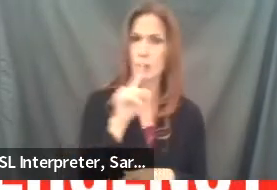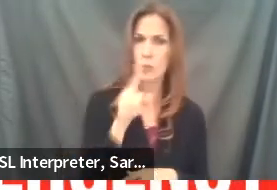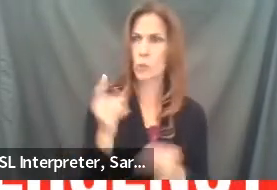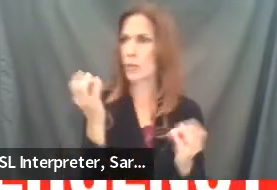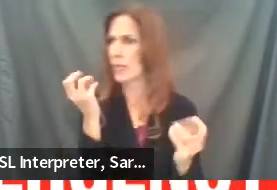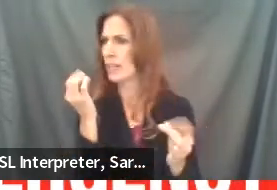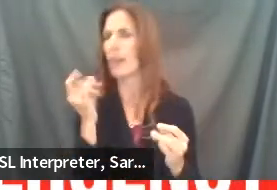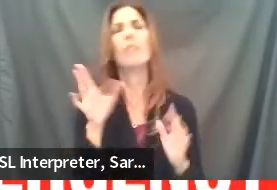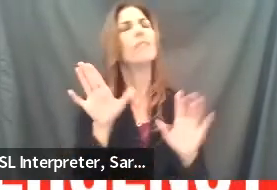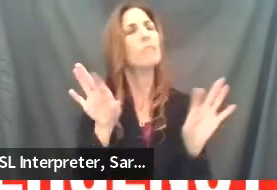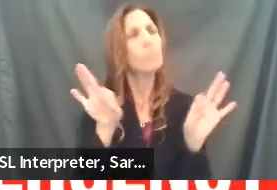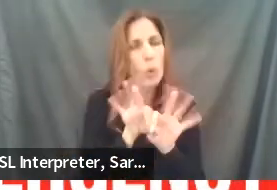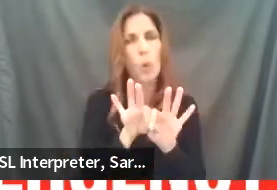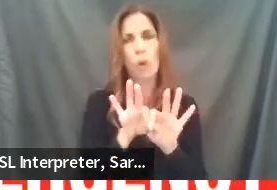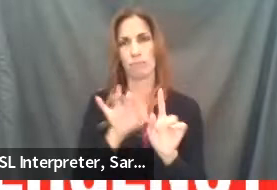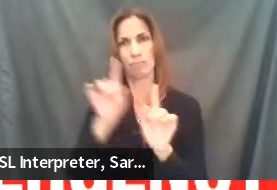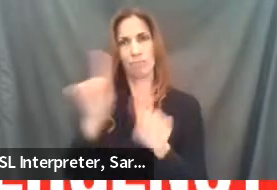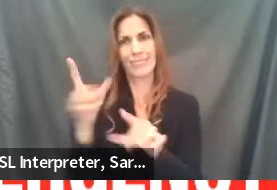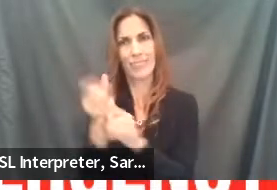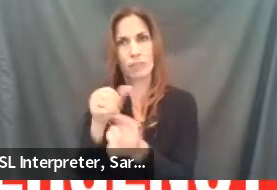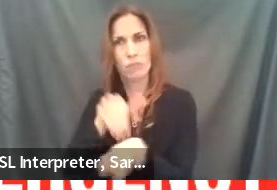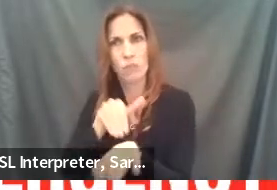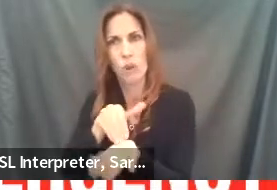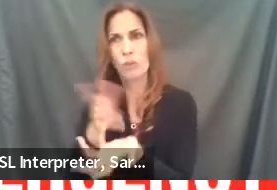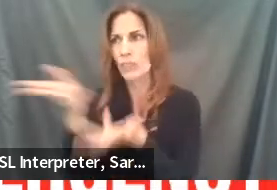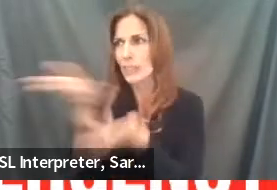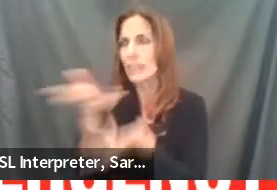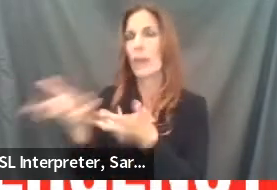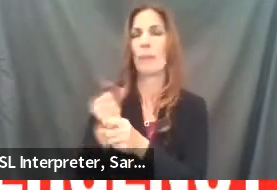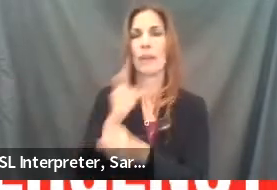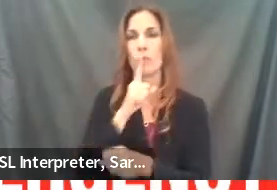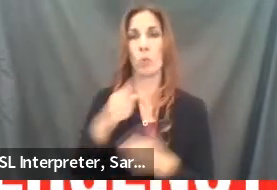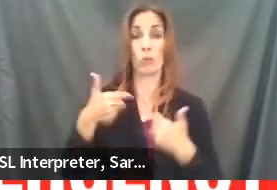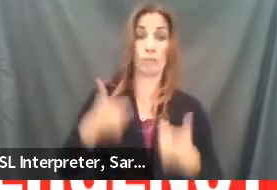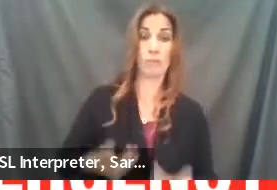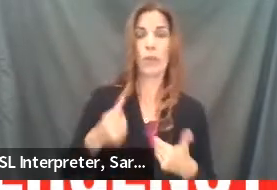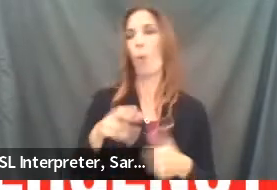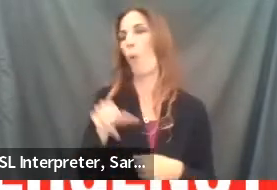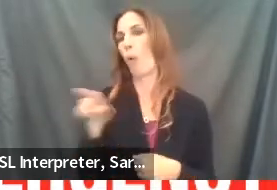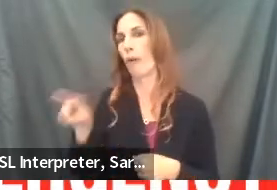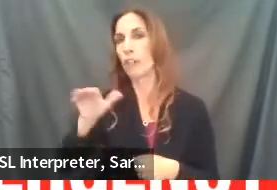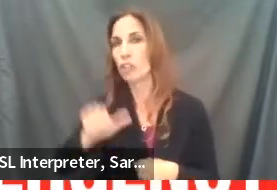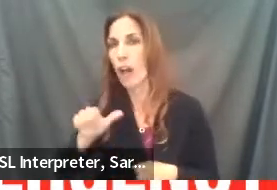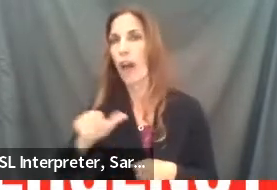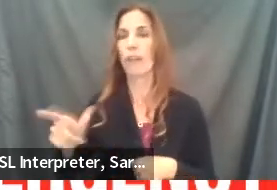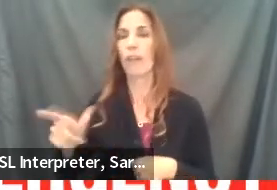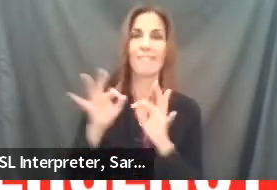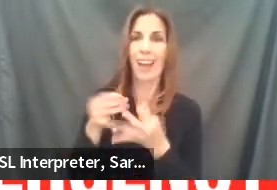that you or your child or your loved one gets the proper care that they need.